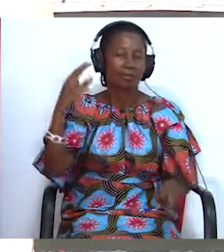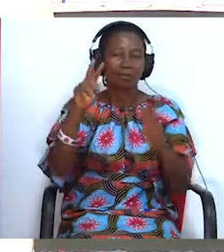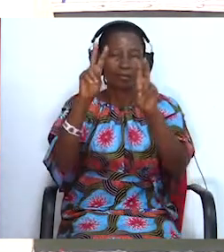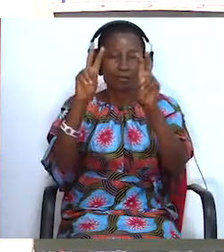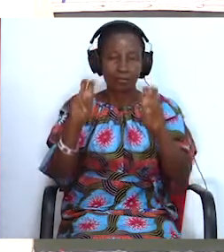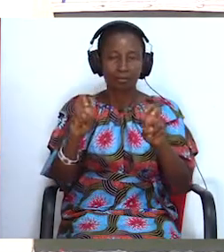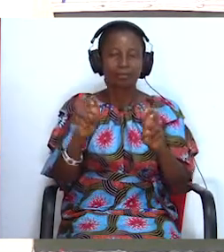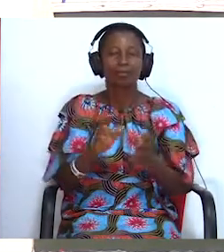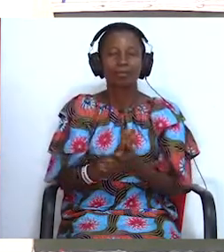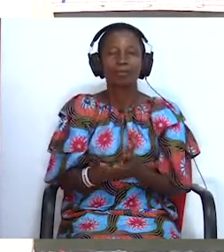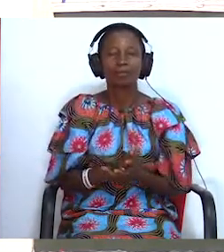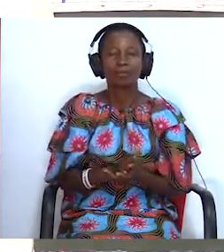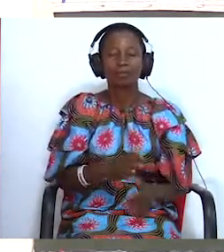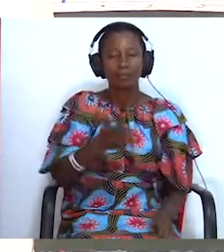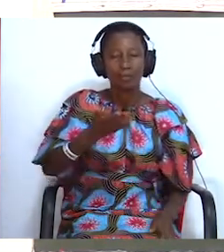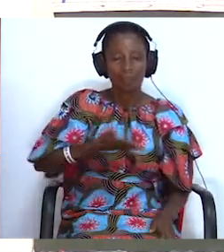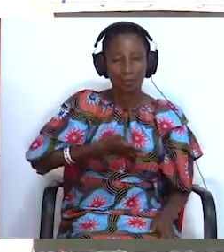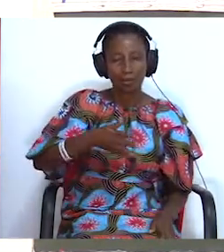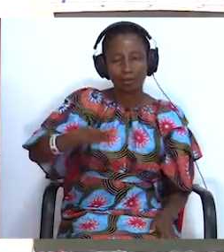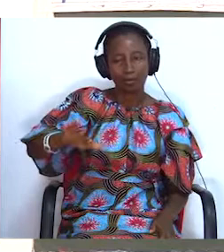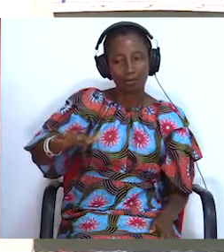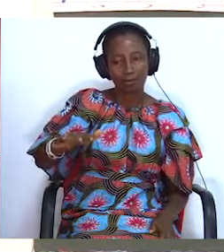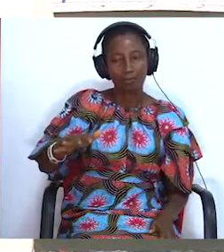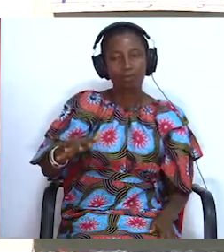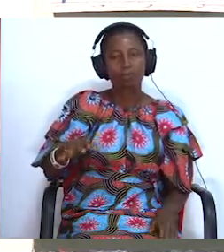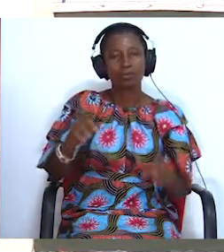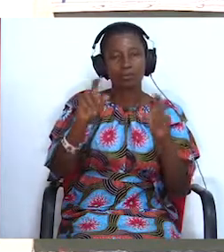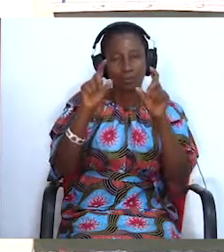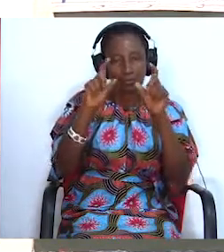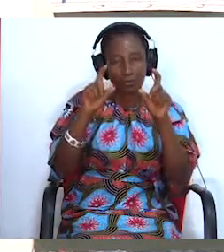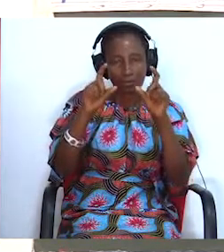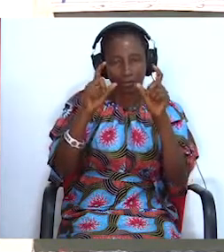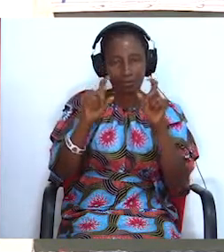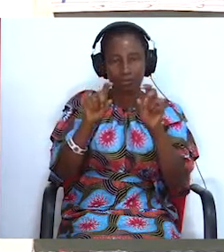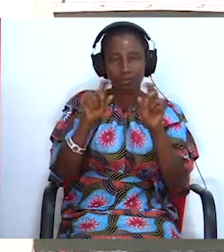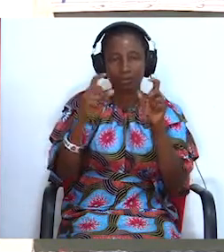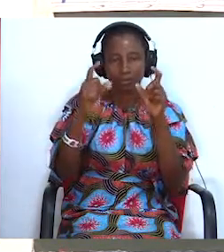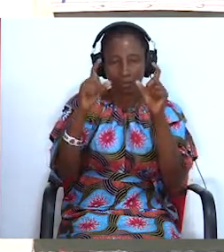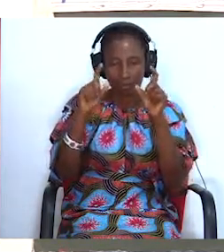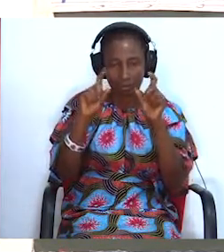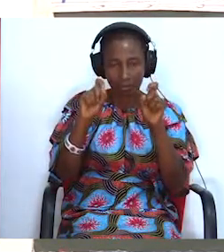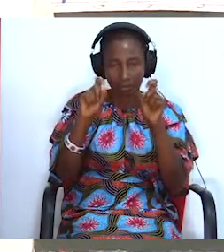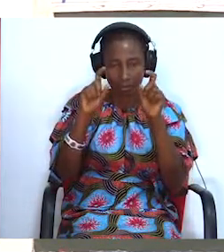remember the sound that you have learned. Here is the first picture.